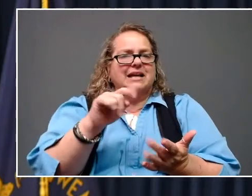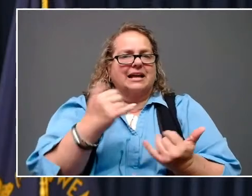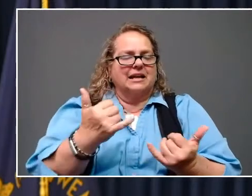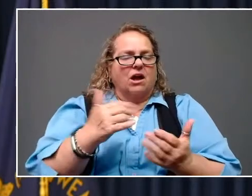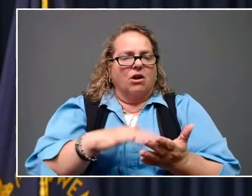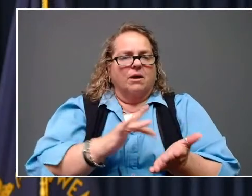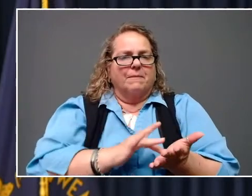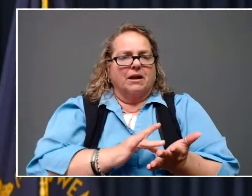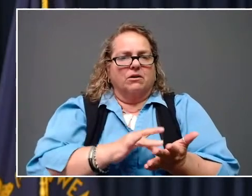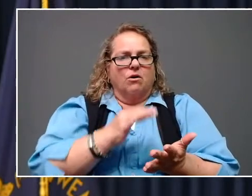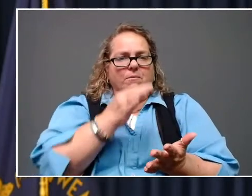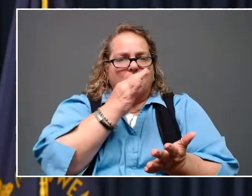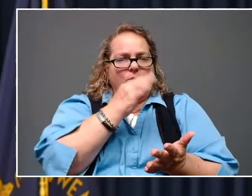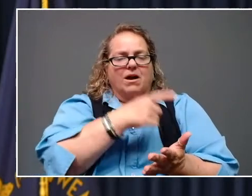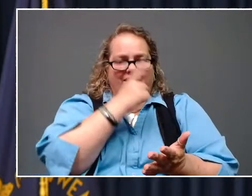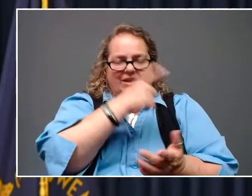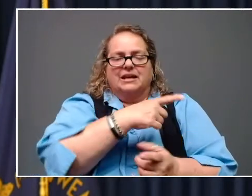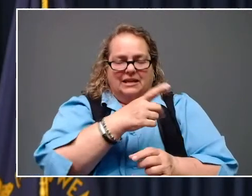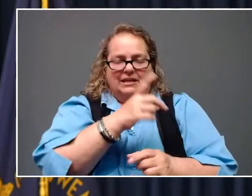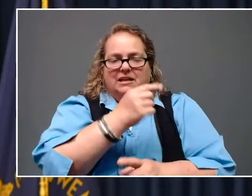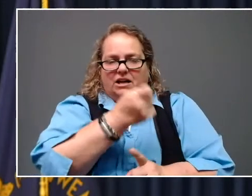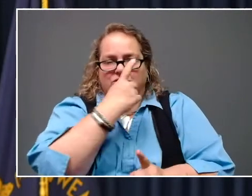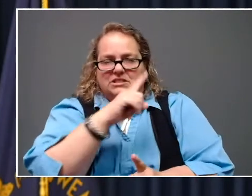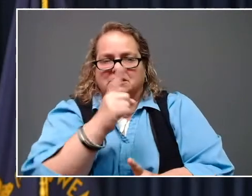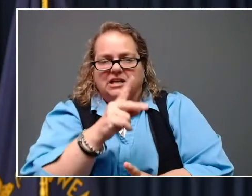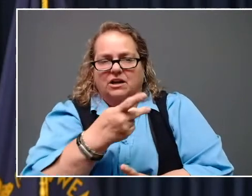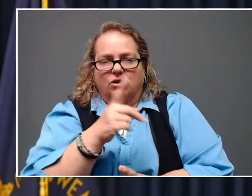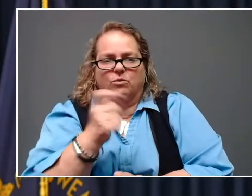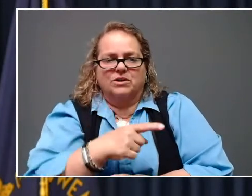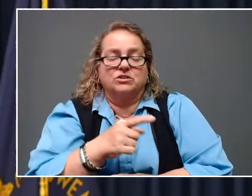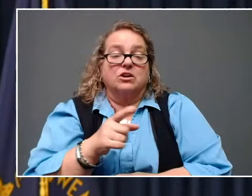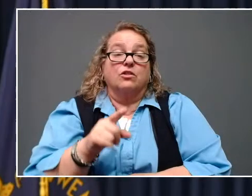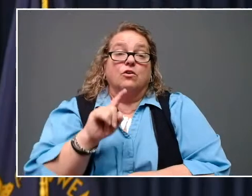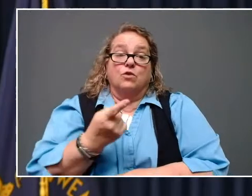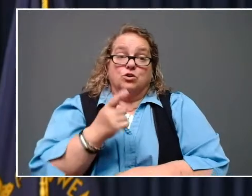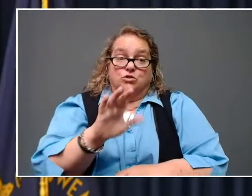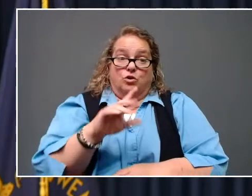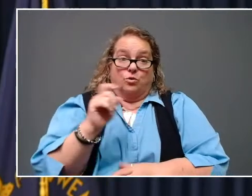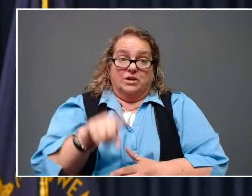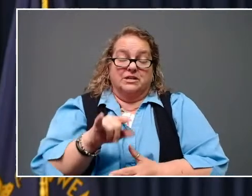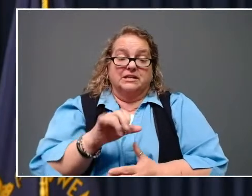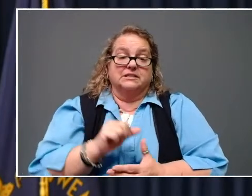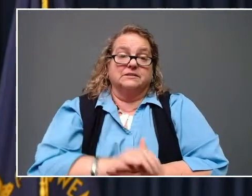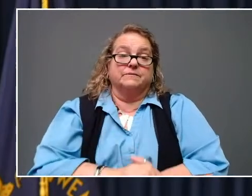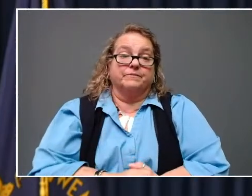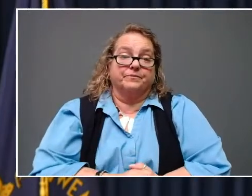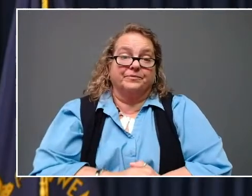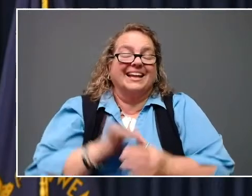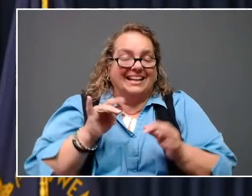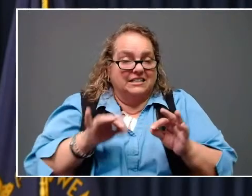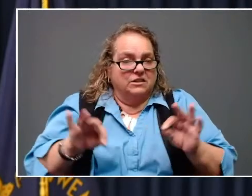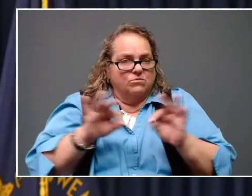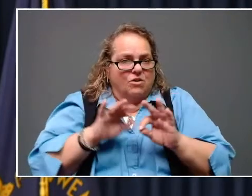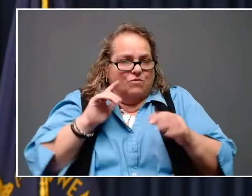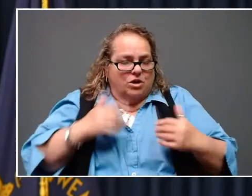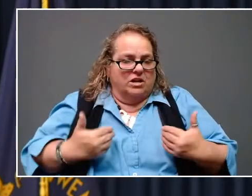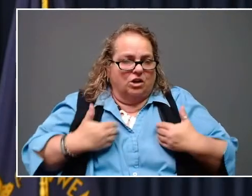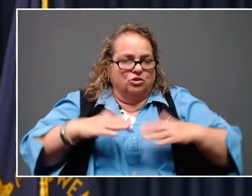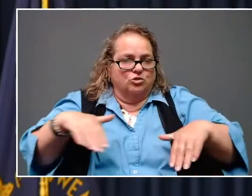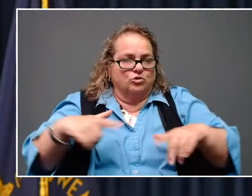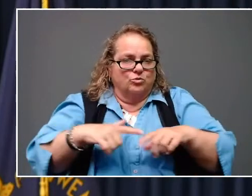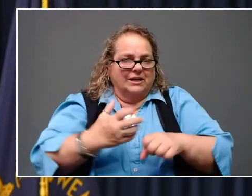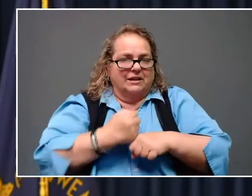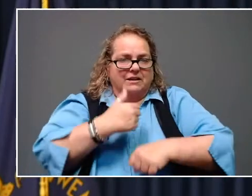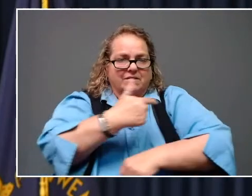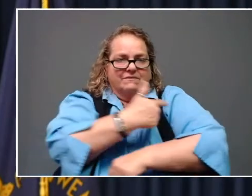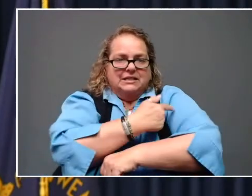I think he caught the second question. The first one, it is important for younger children to get vaccinated.